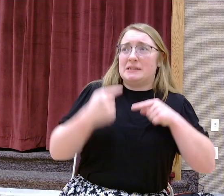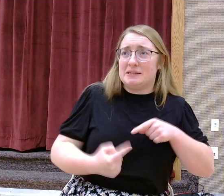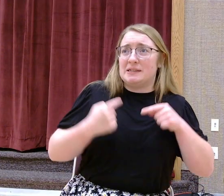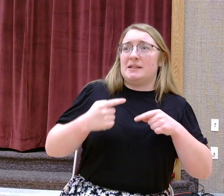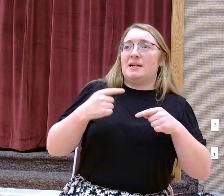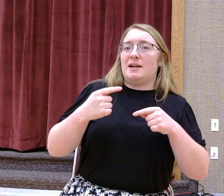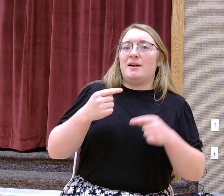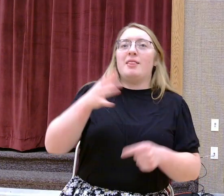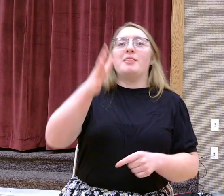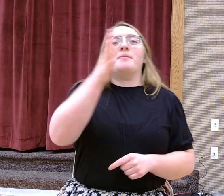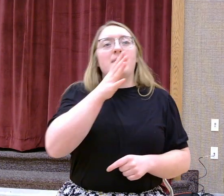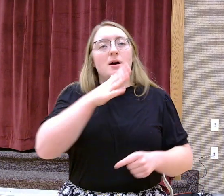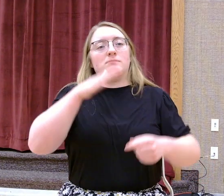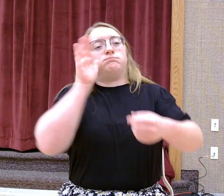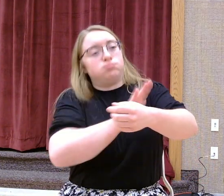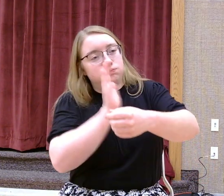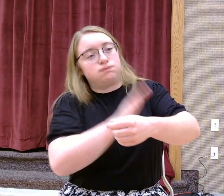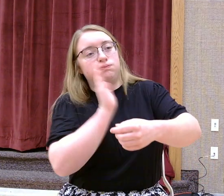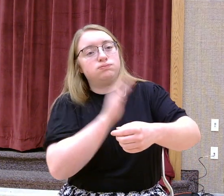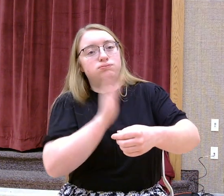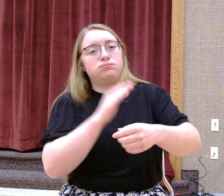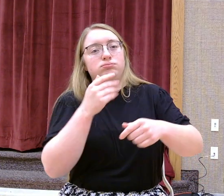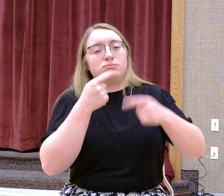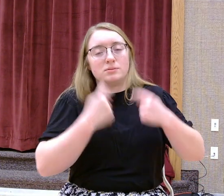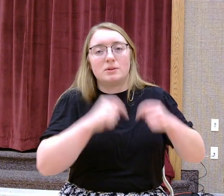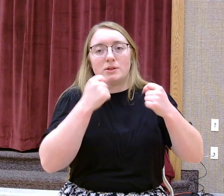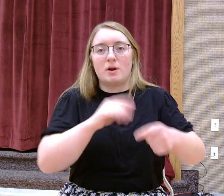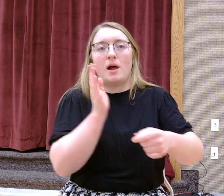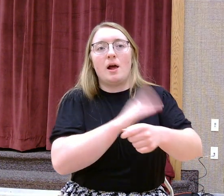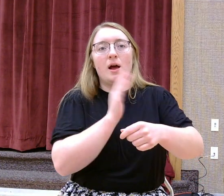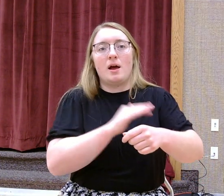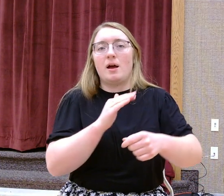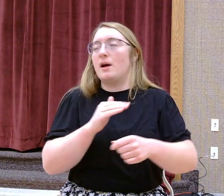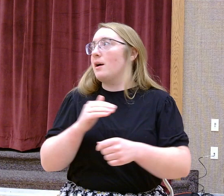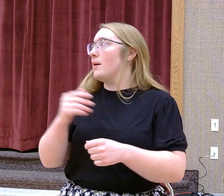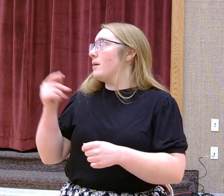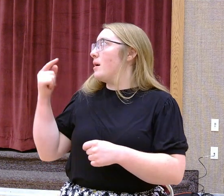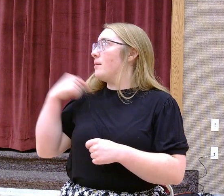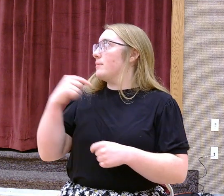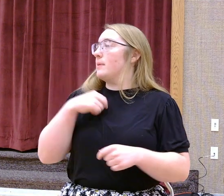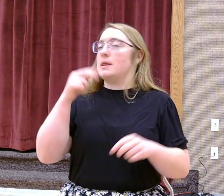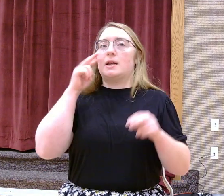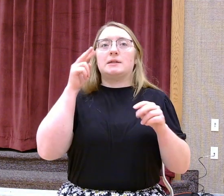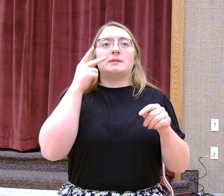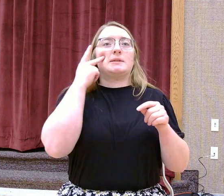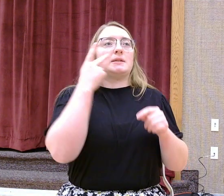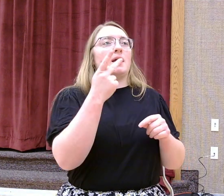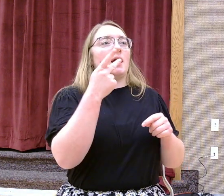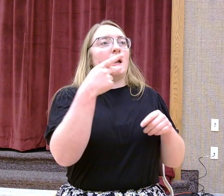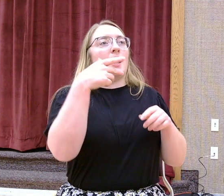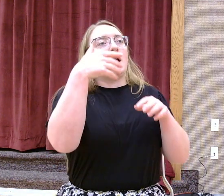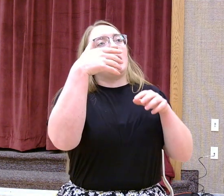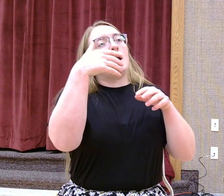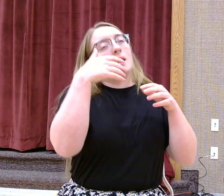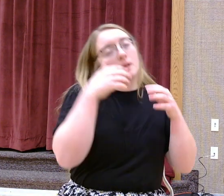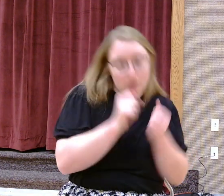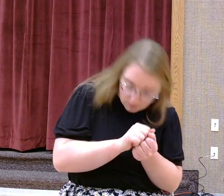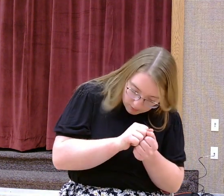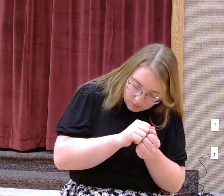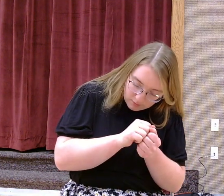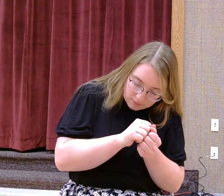grabs him, and she's patting him a little bit. And then all of a sudden, worst feeling ever. I see the kid just head go